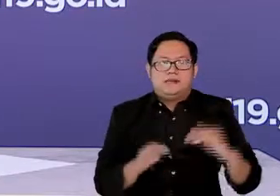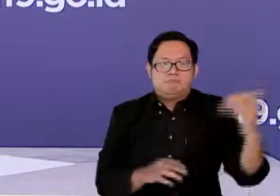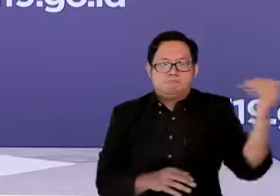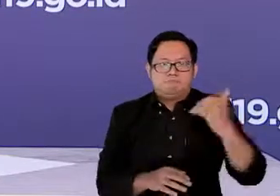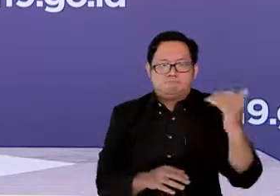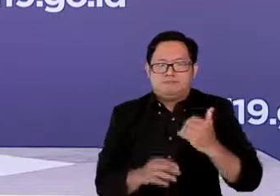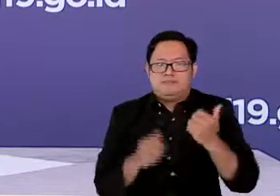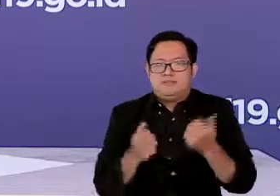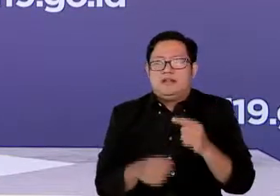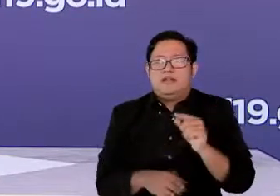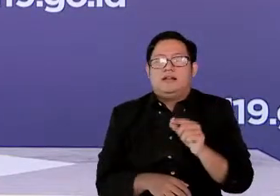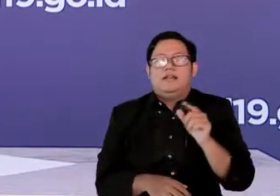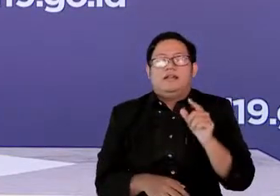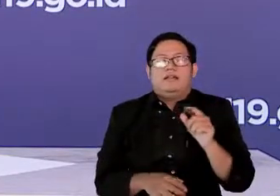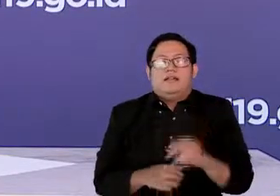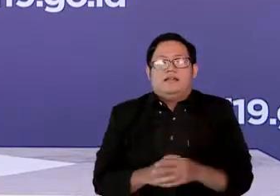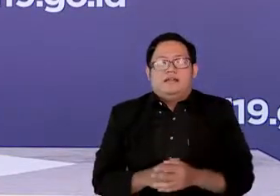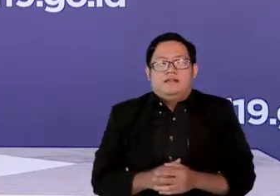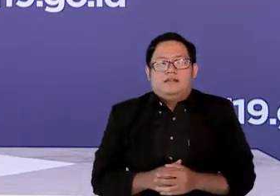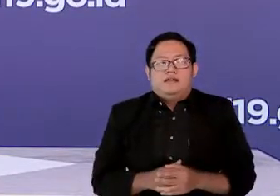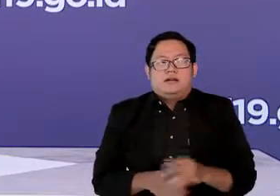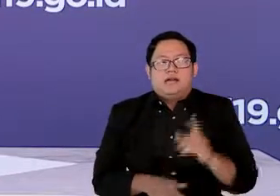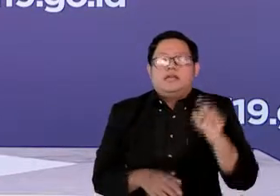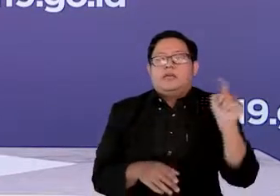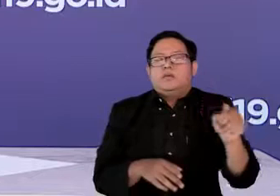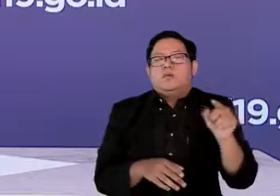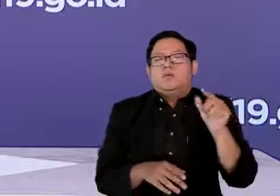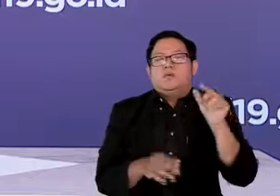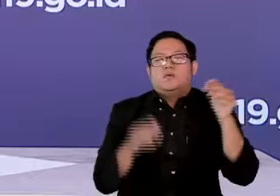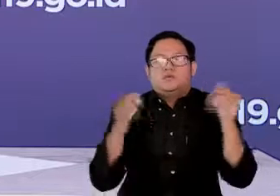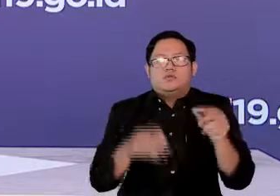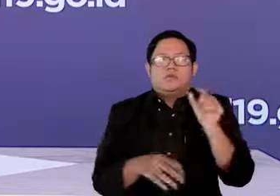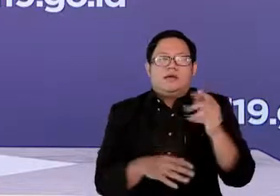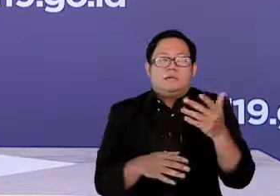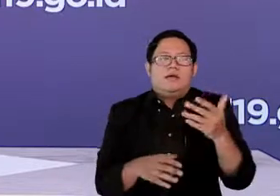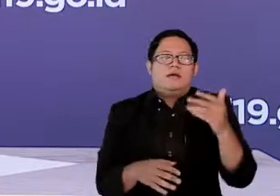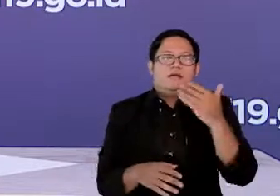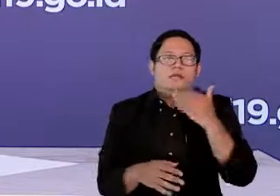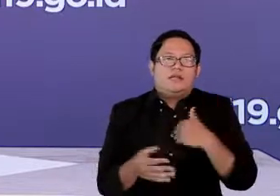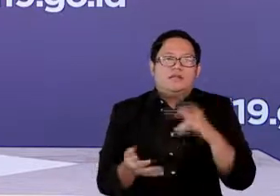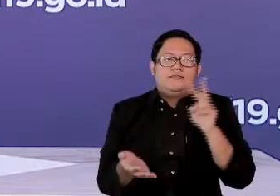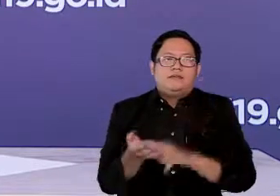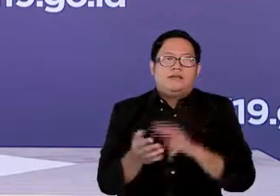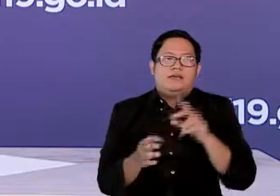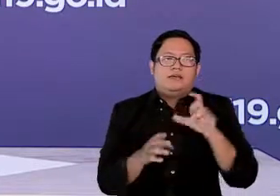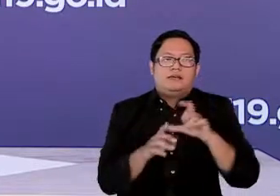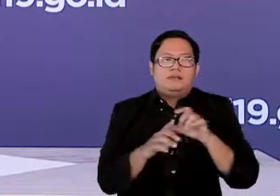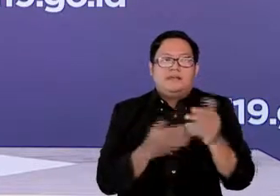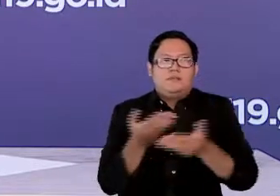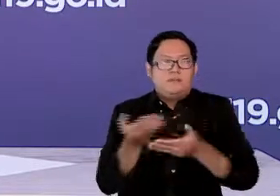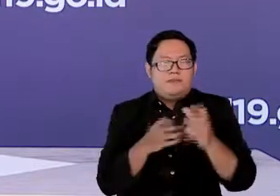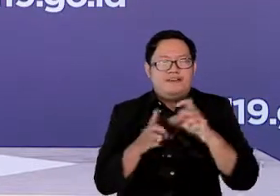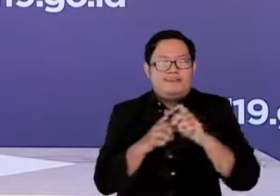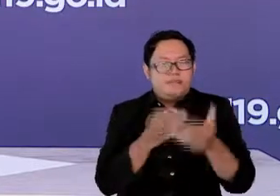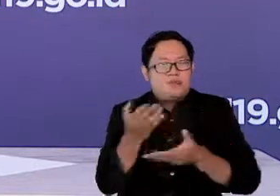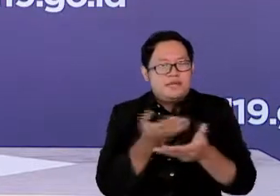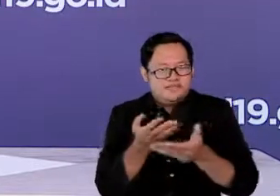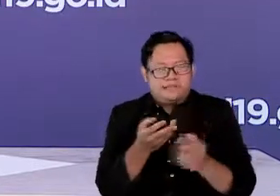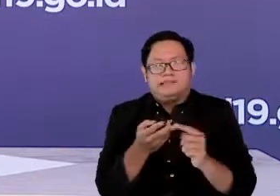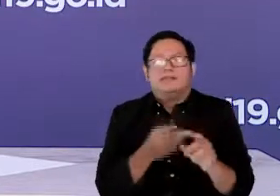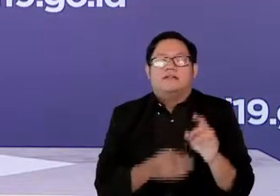for foreigners holding diplomatic visas and service visas, diplomatic stay permit and service stay